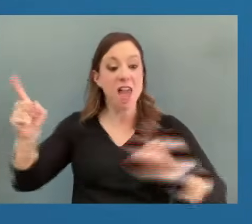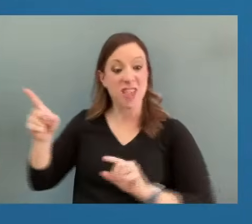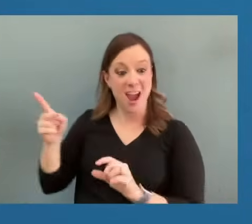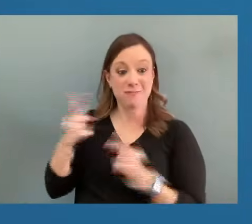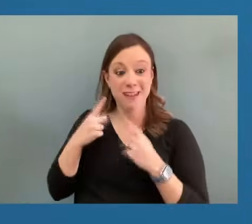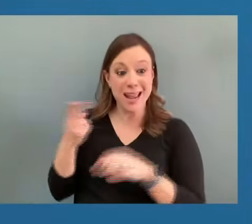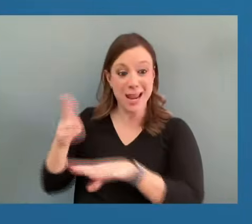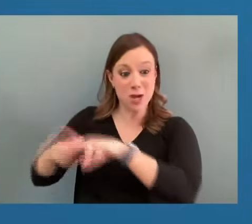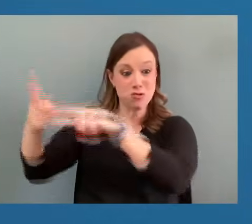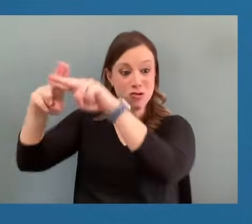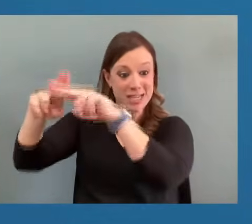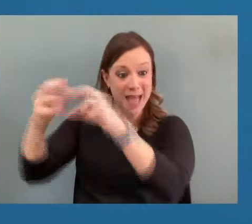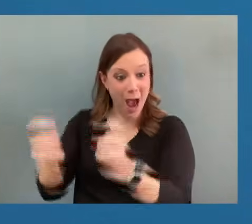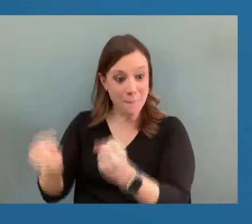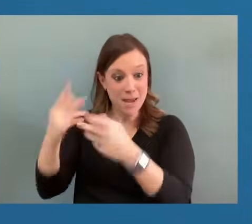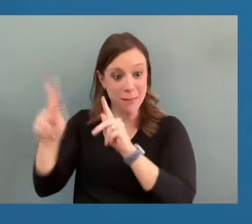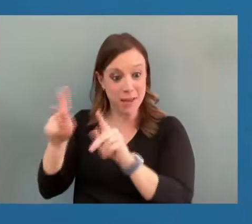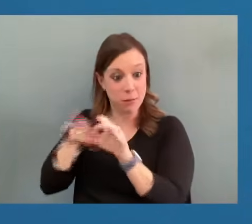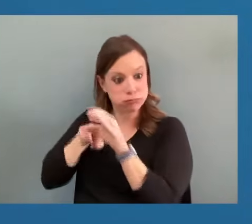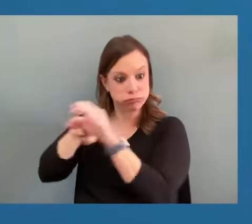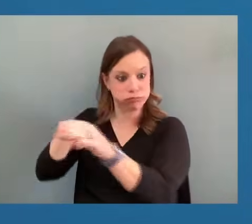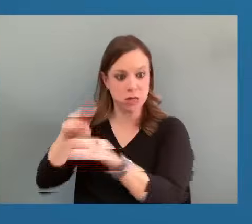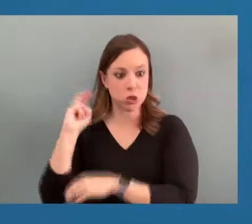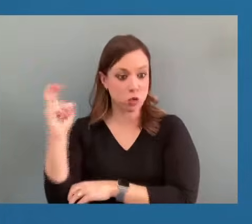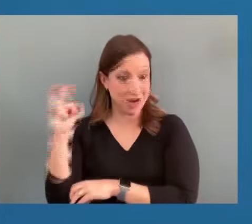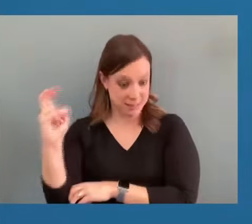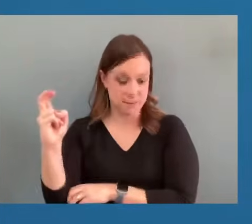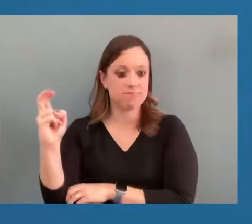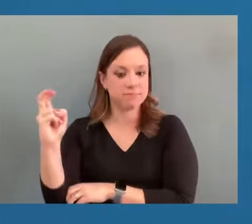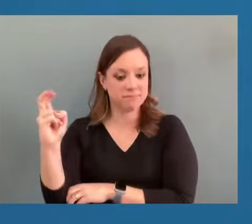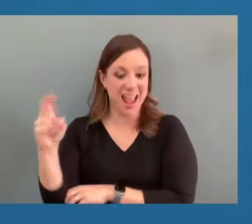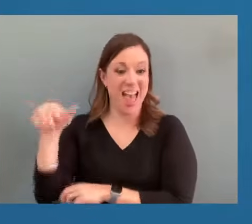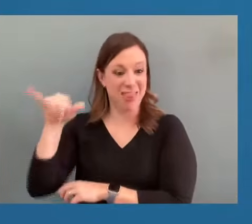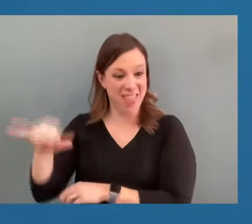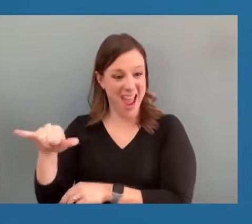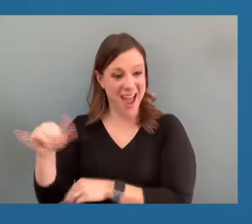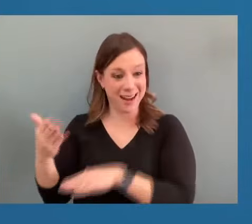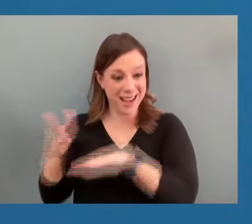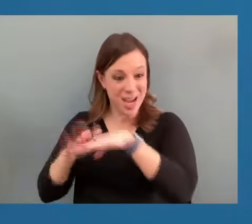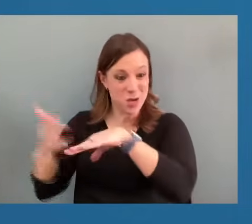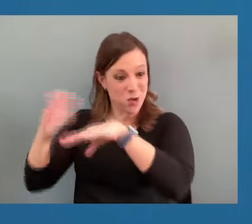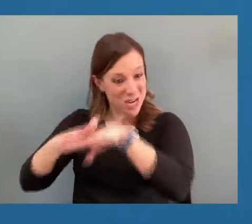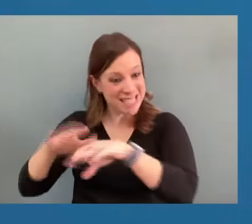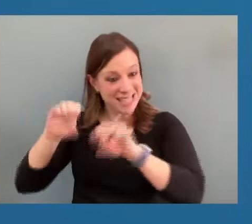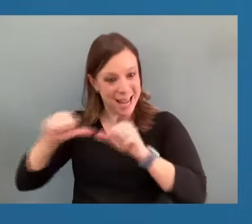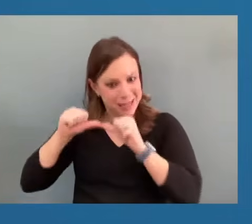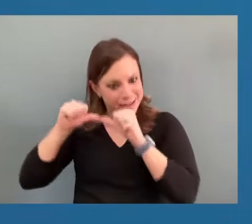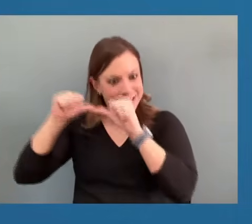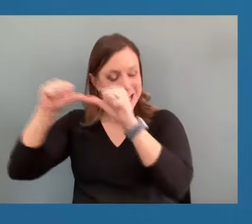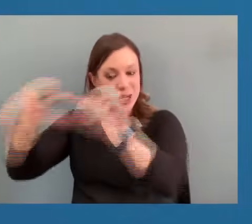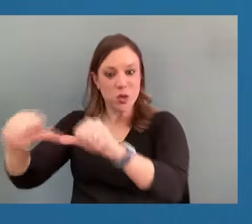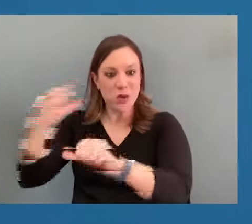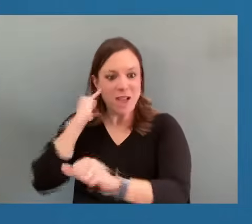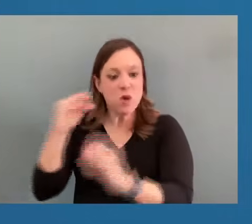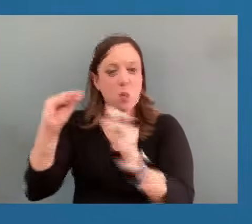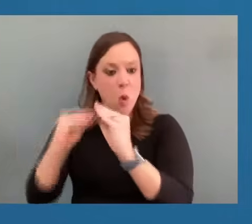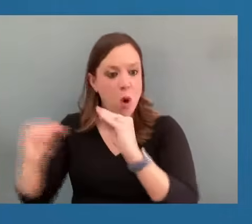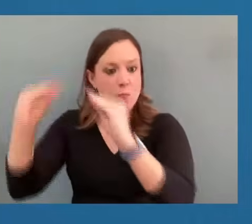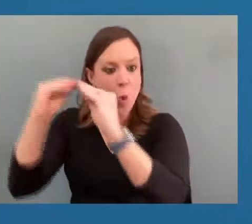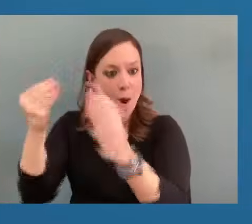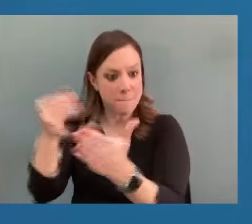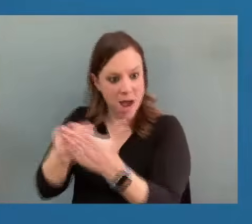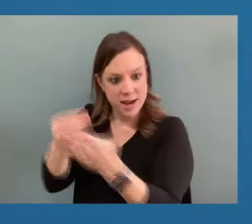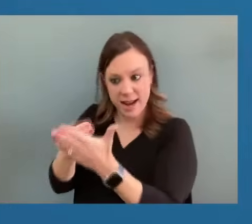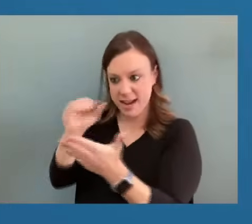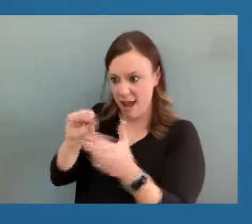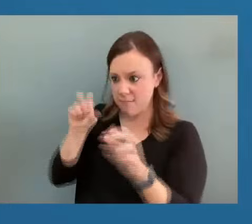know that that increase could grow even further in the years to come as more and more money can be then spent on the infrastructure